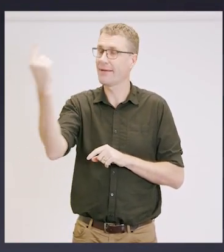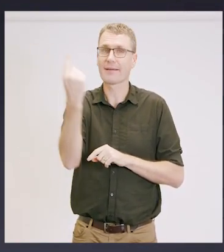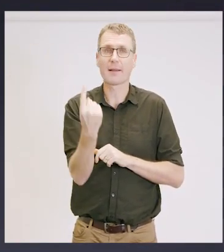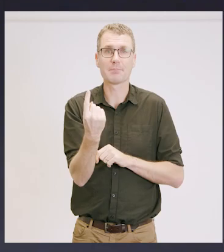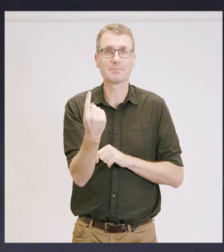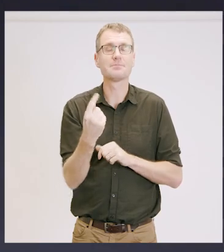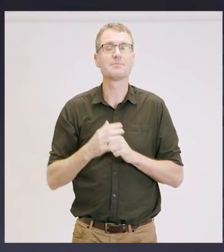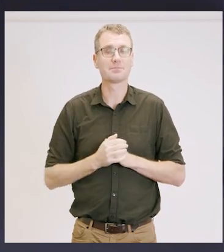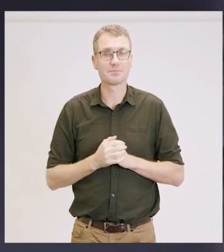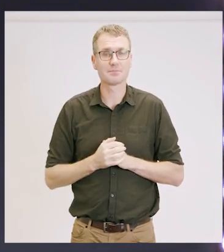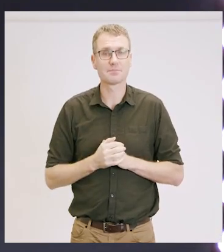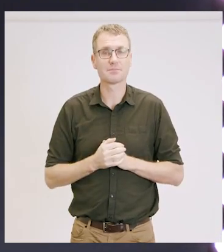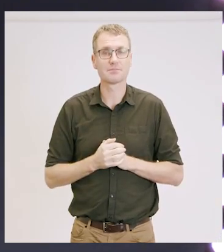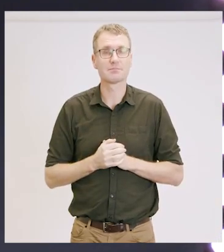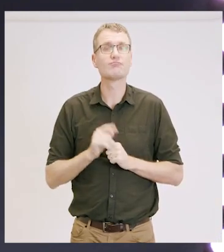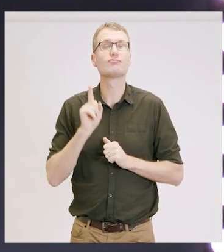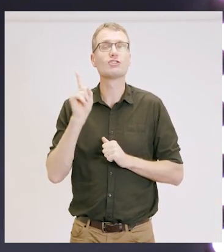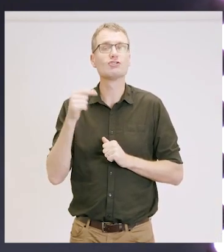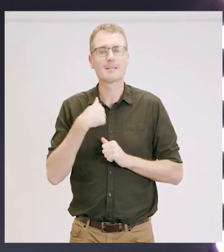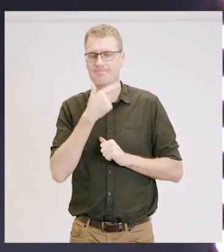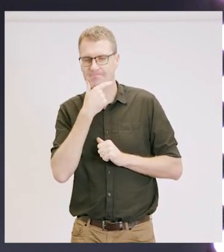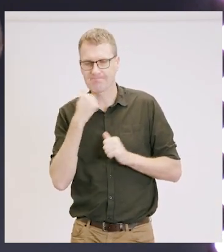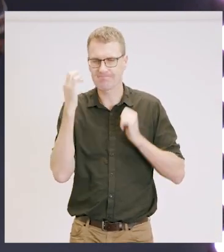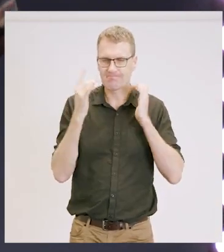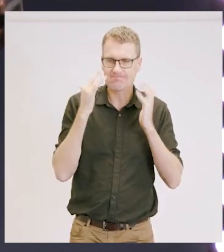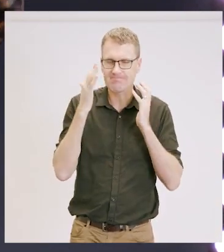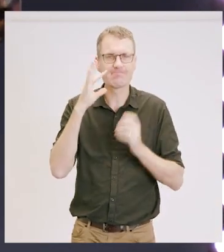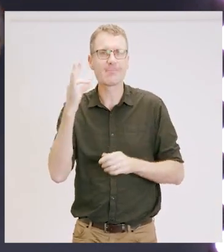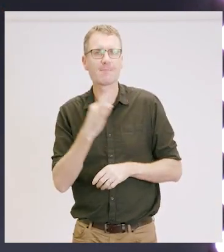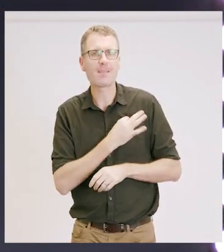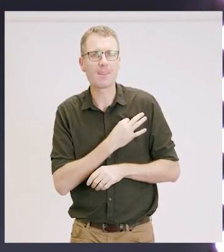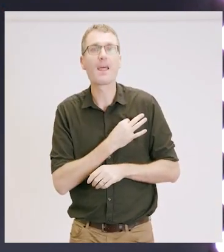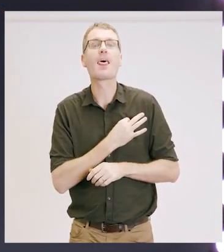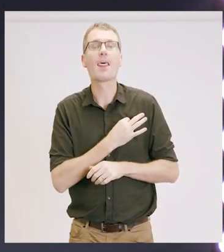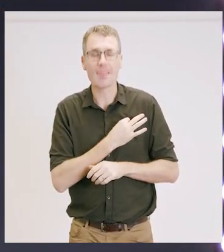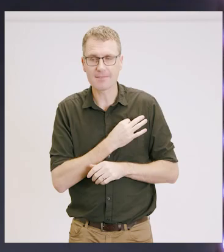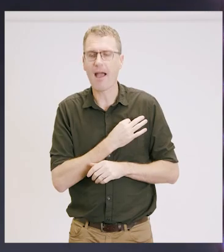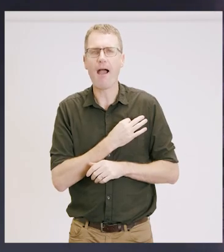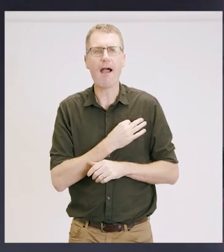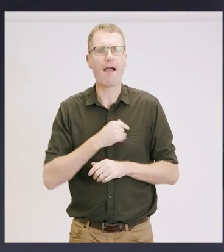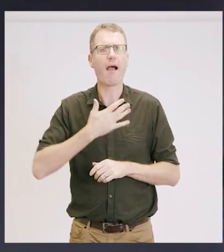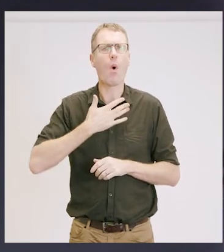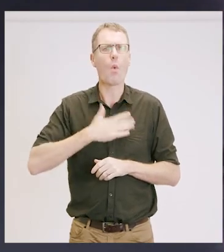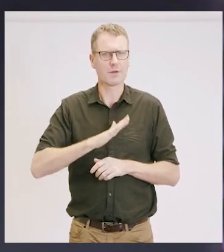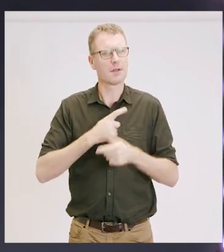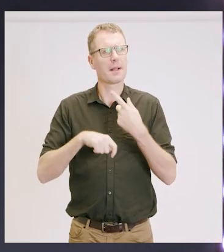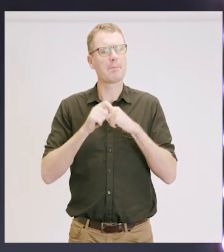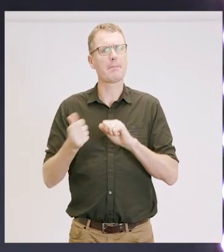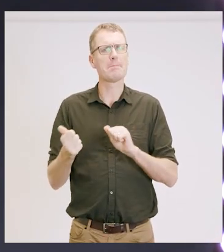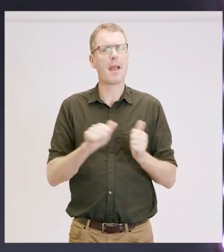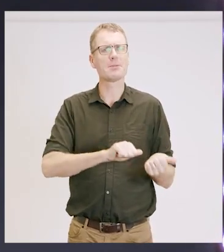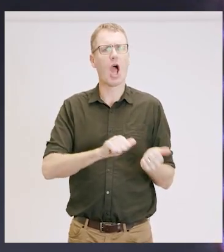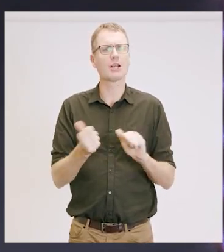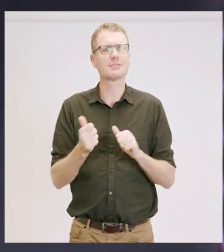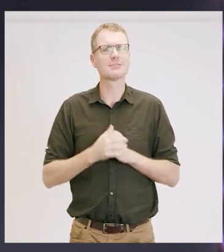arrived and she's been looking at faith and suddenly she thinks, this is it. I want to make the decision. I want to get baptised.